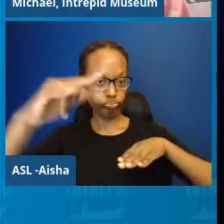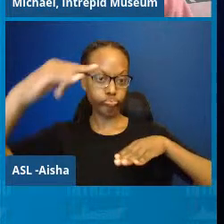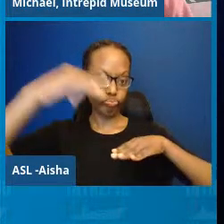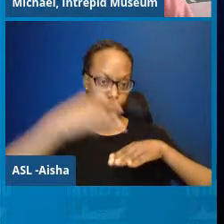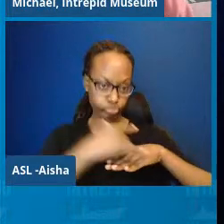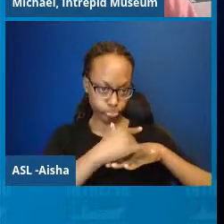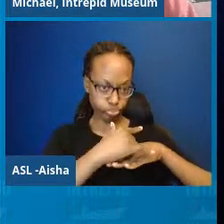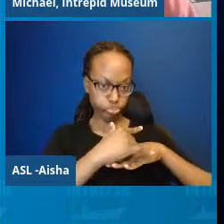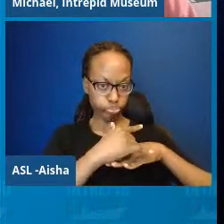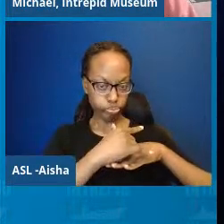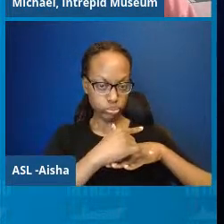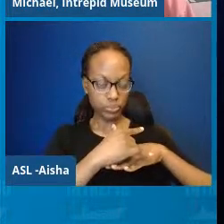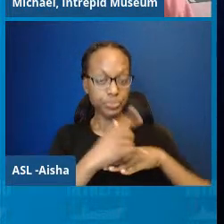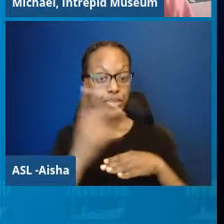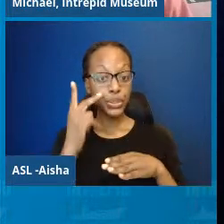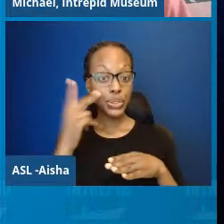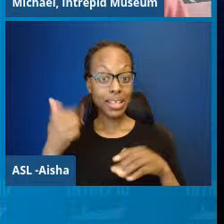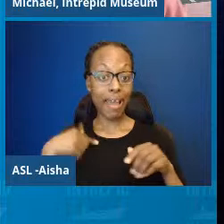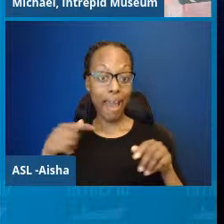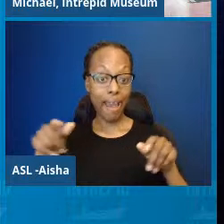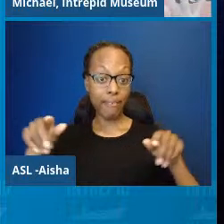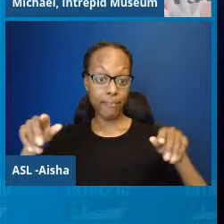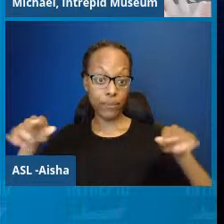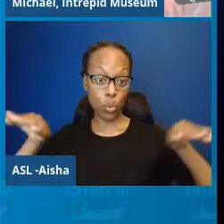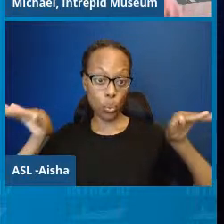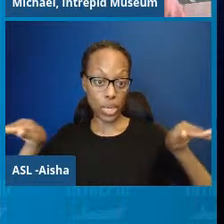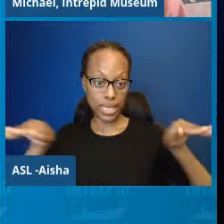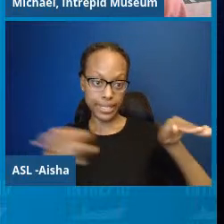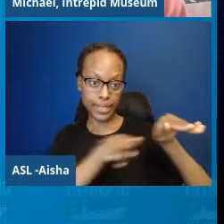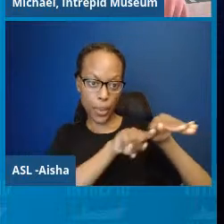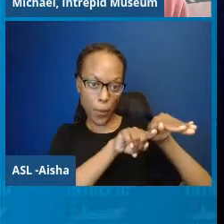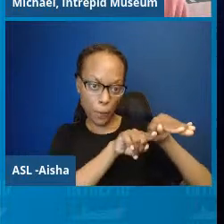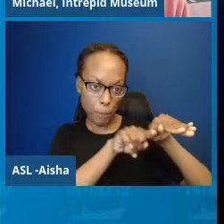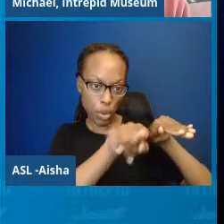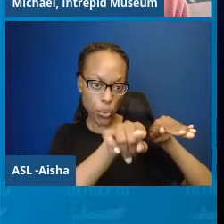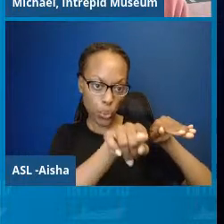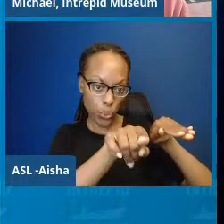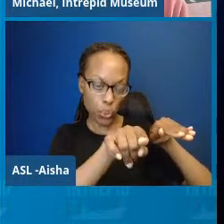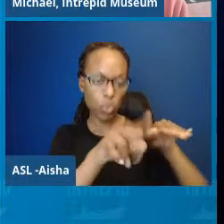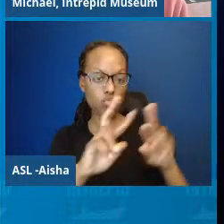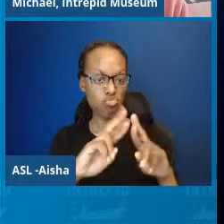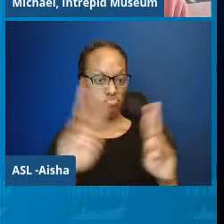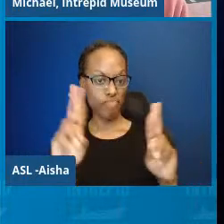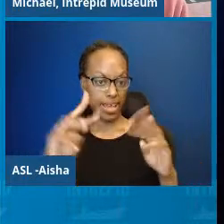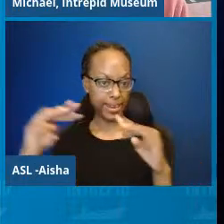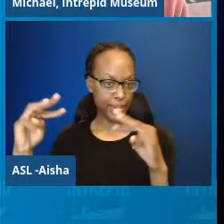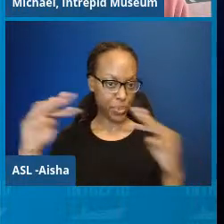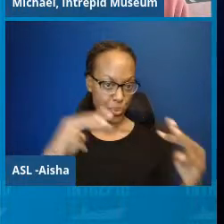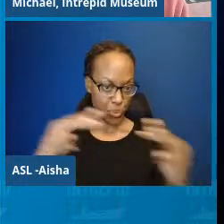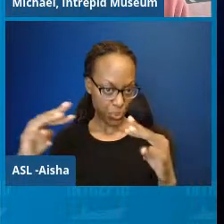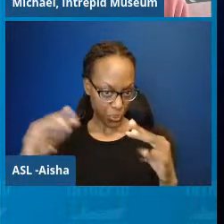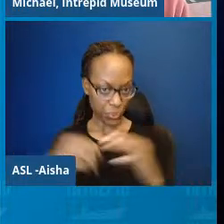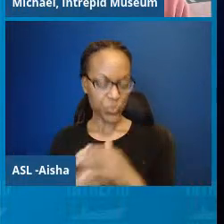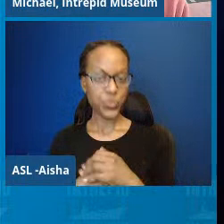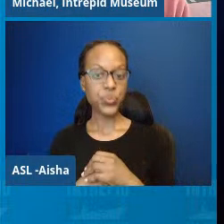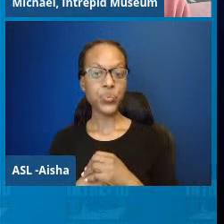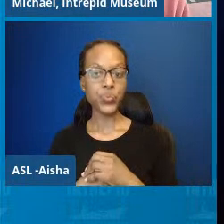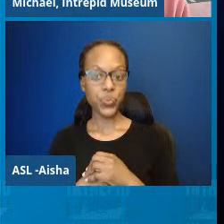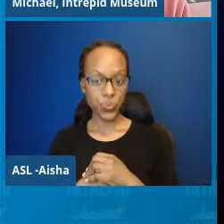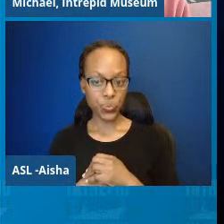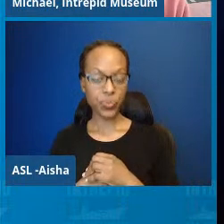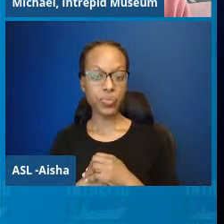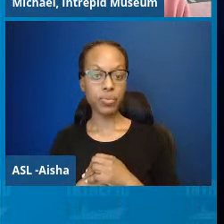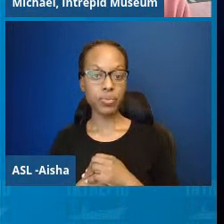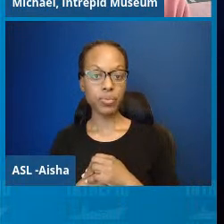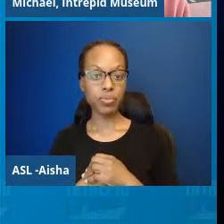here with missiles and ready to go into combat. And so there's